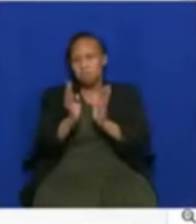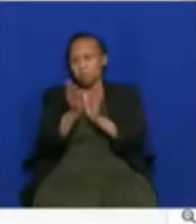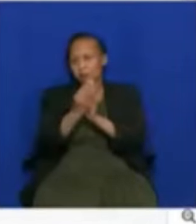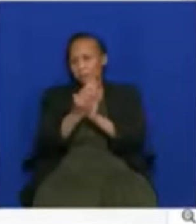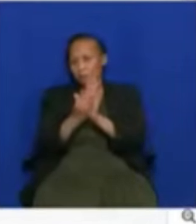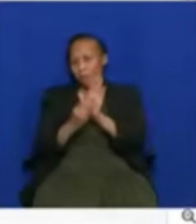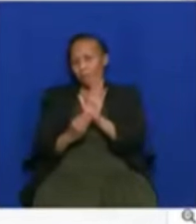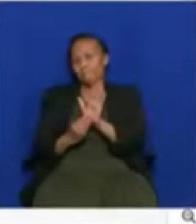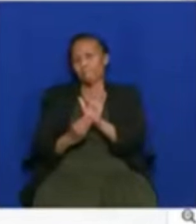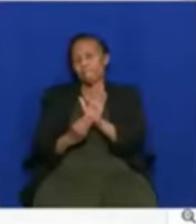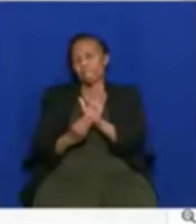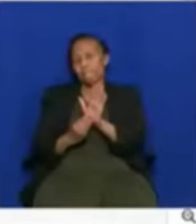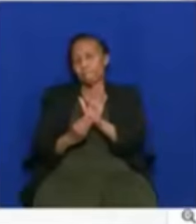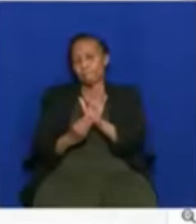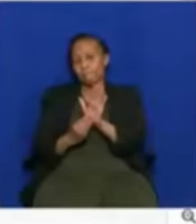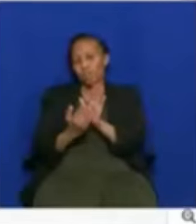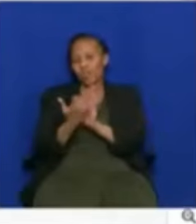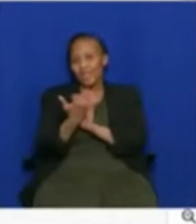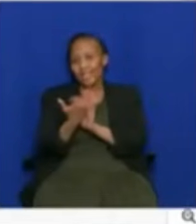From